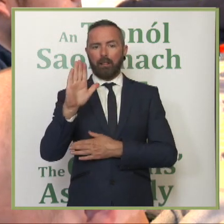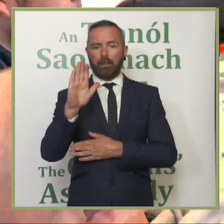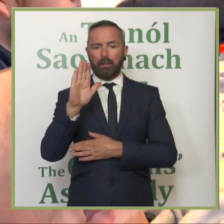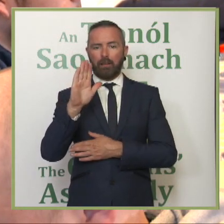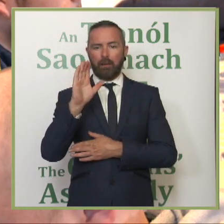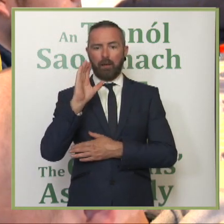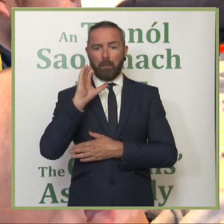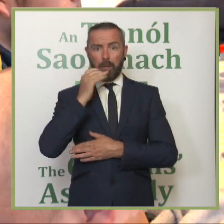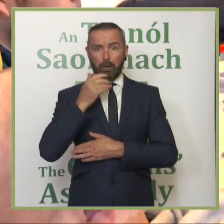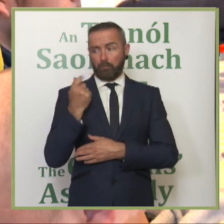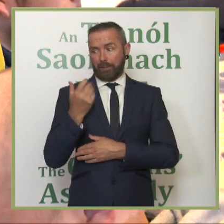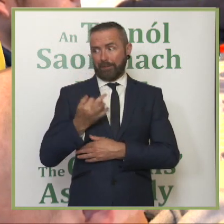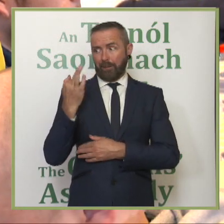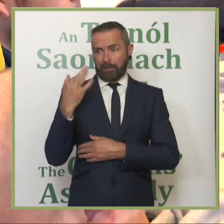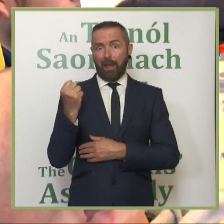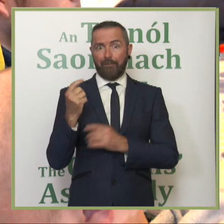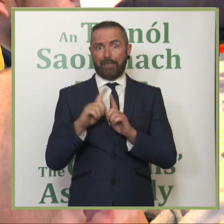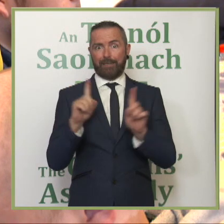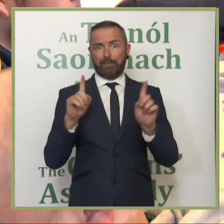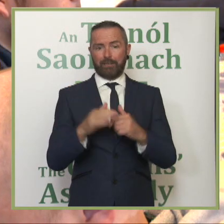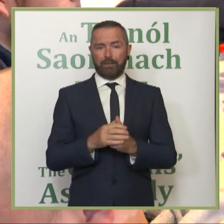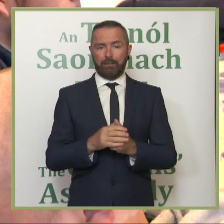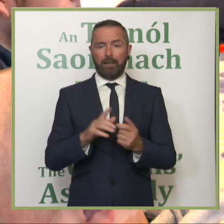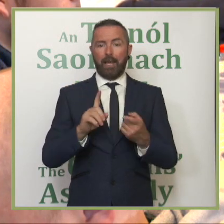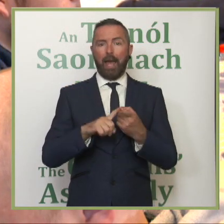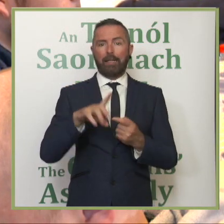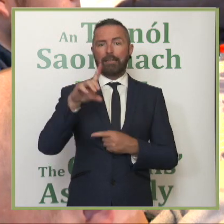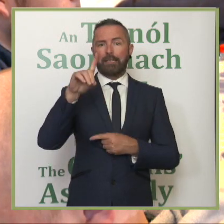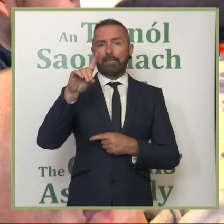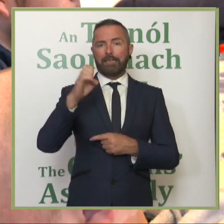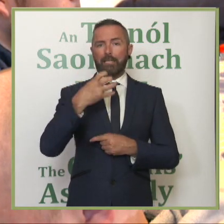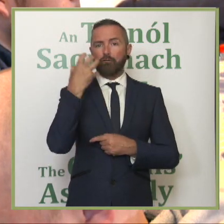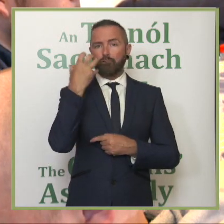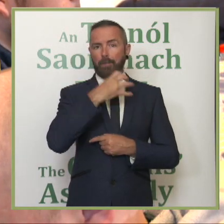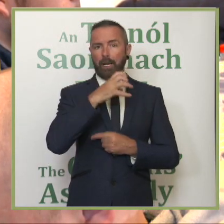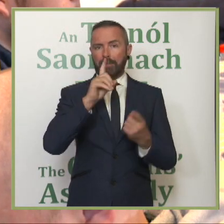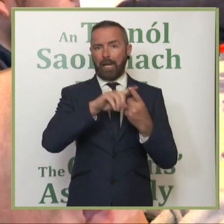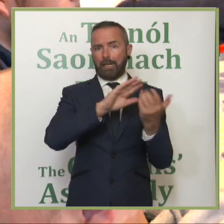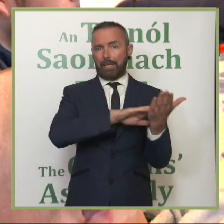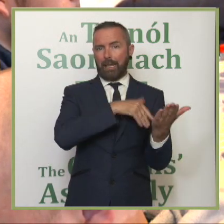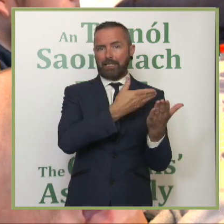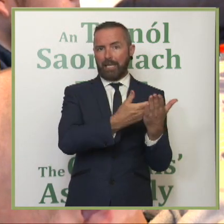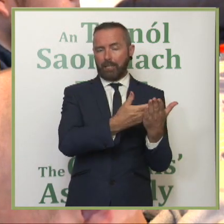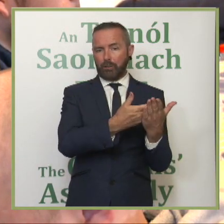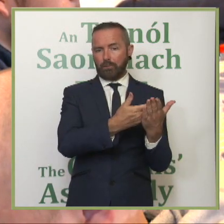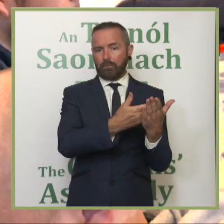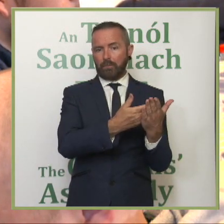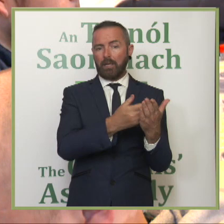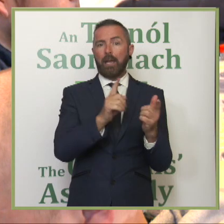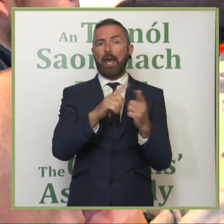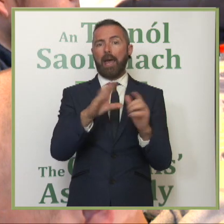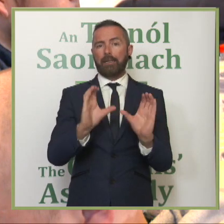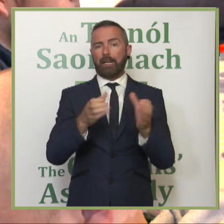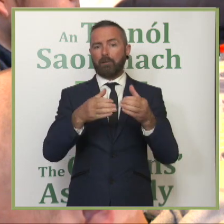is a difference, and between decriminalisation and legislation, and also the